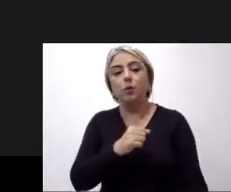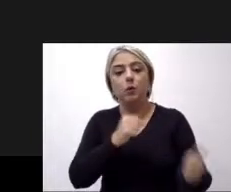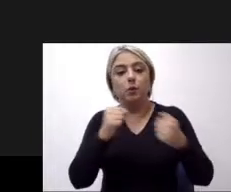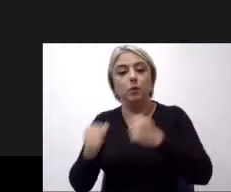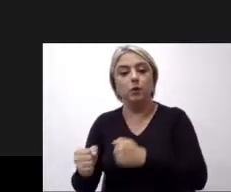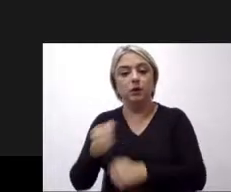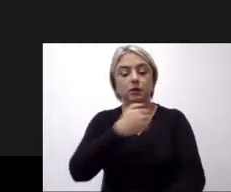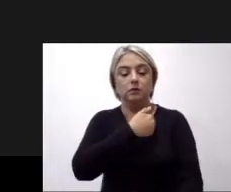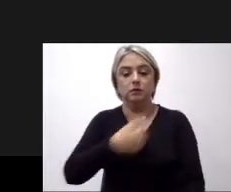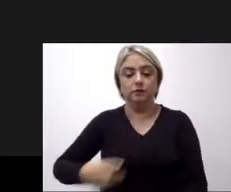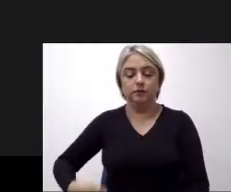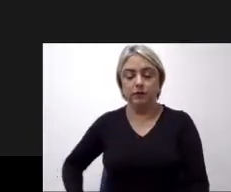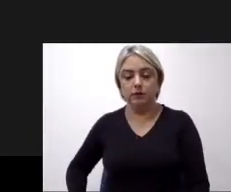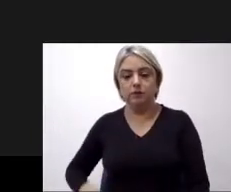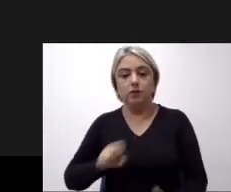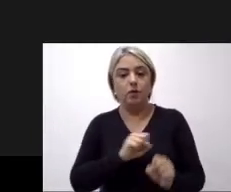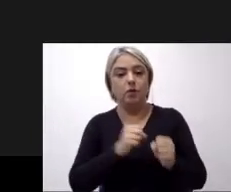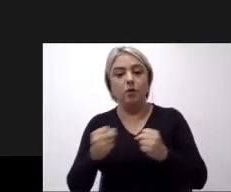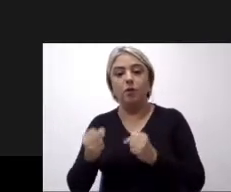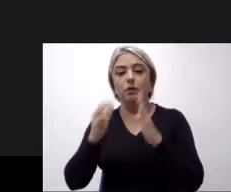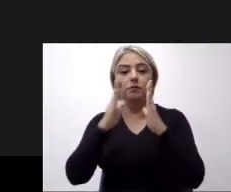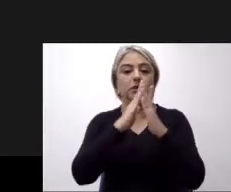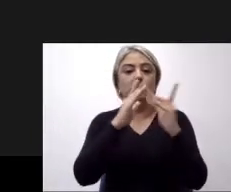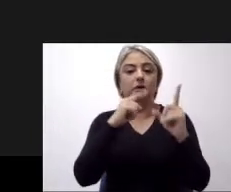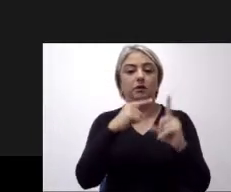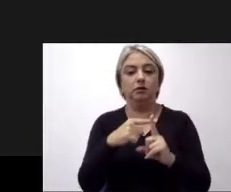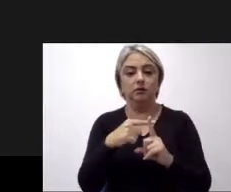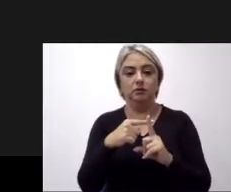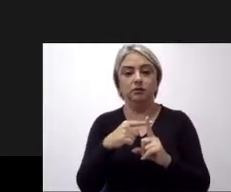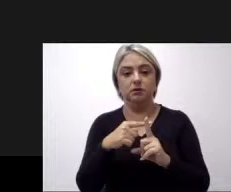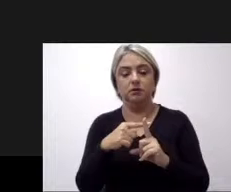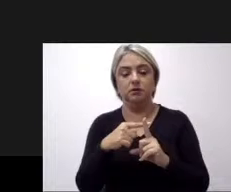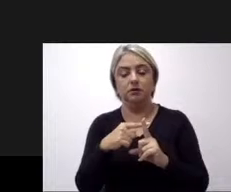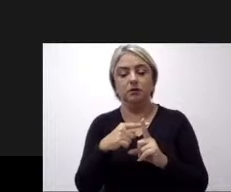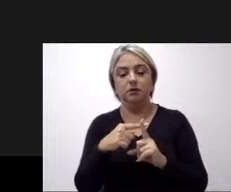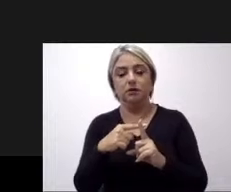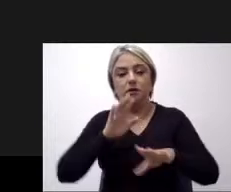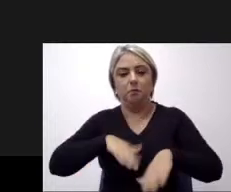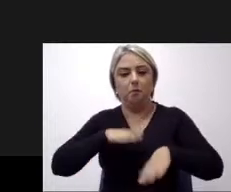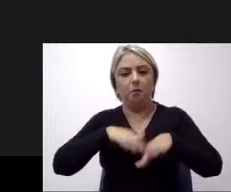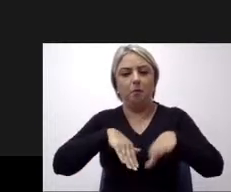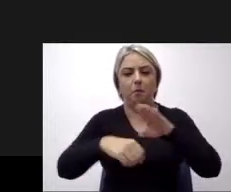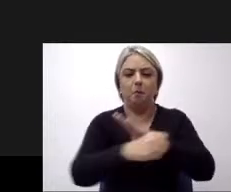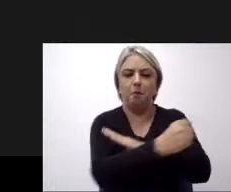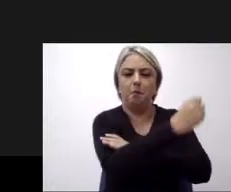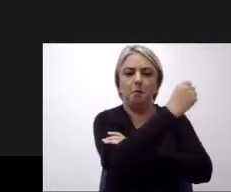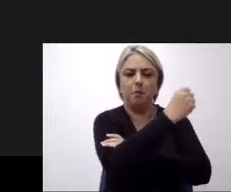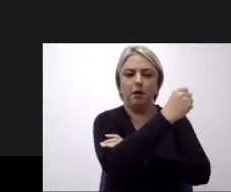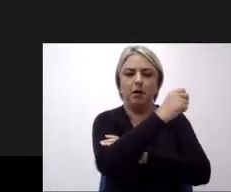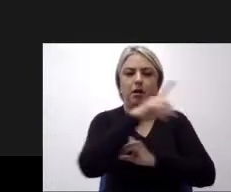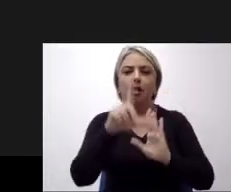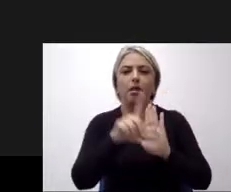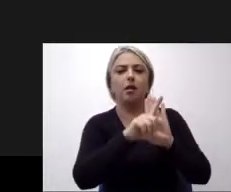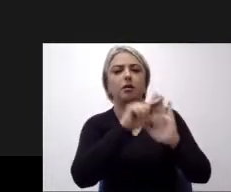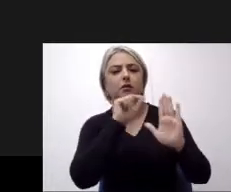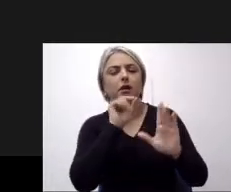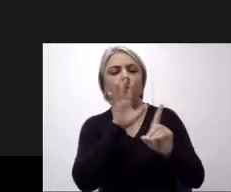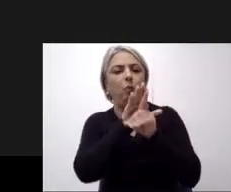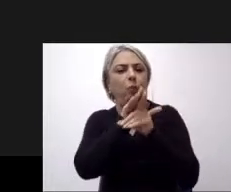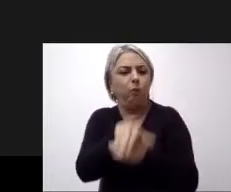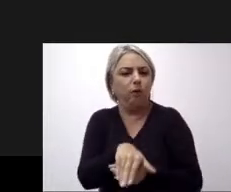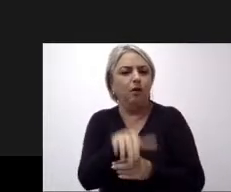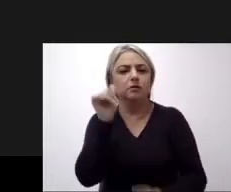of the church. Feminist movements have highlighted the fact that the oppression of women also comes from the